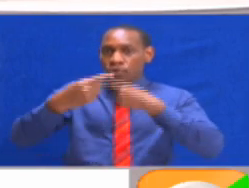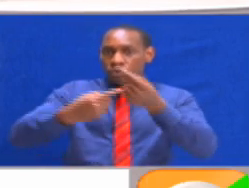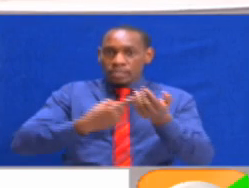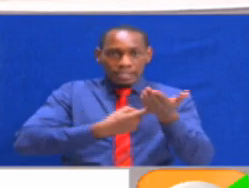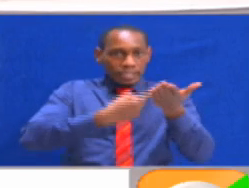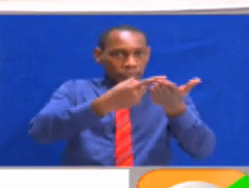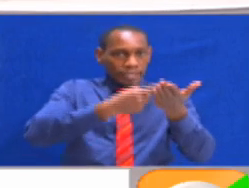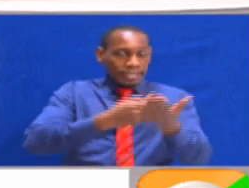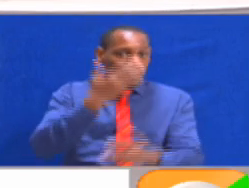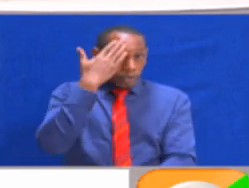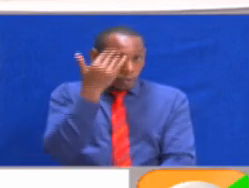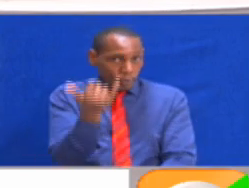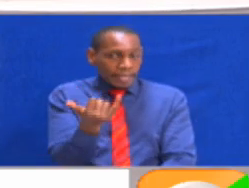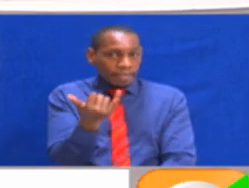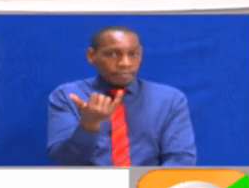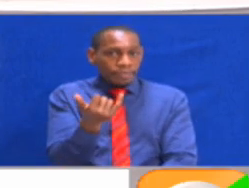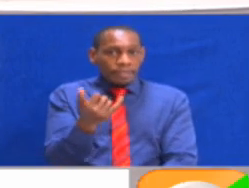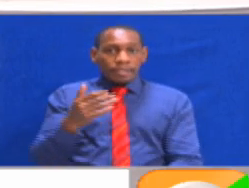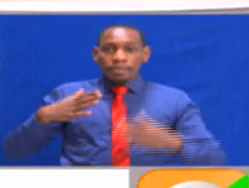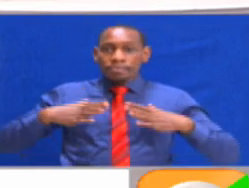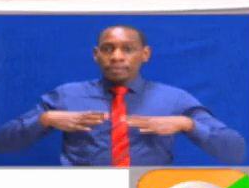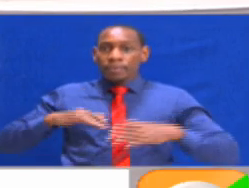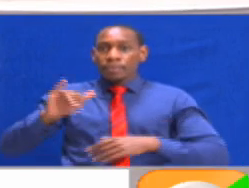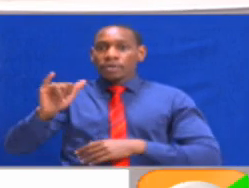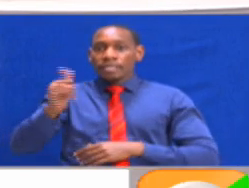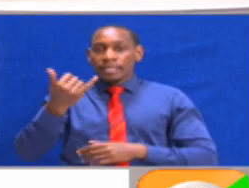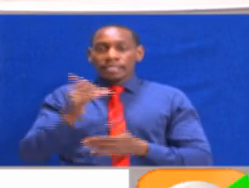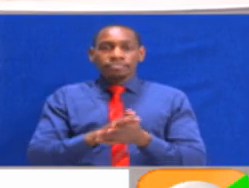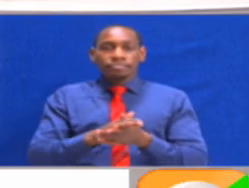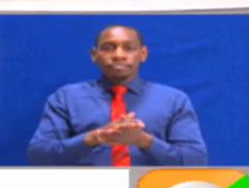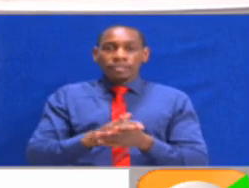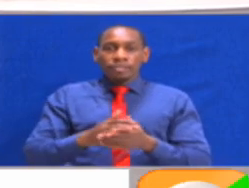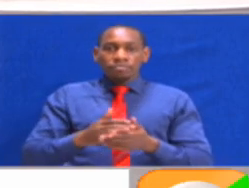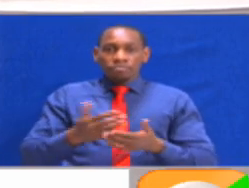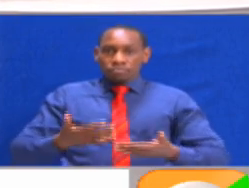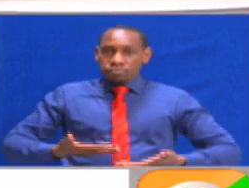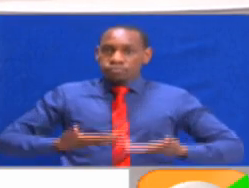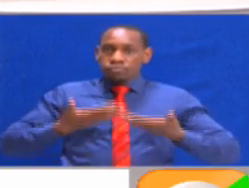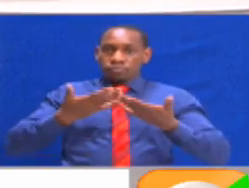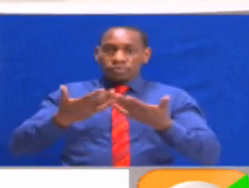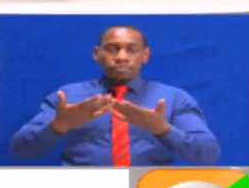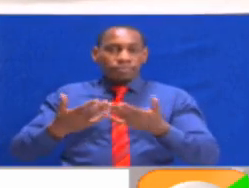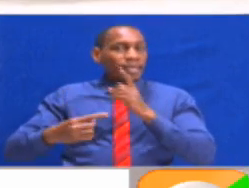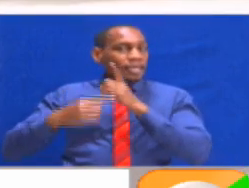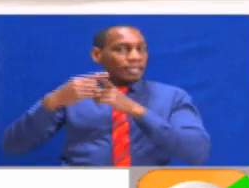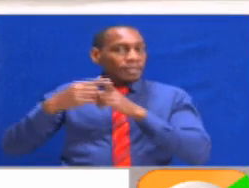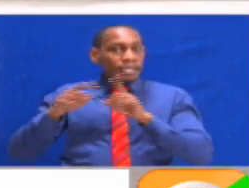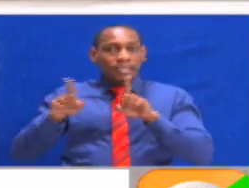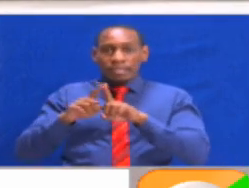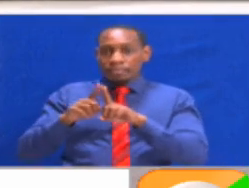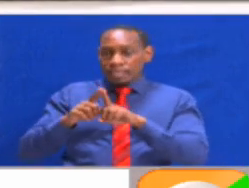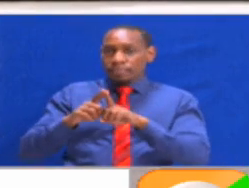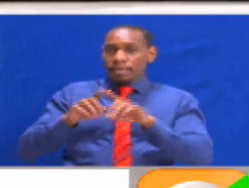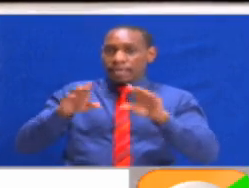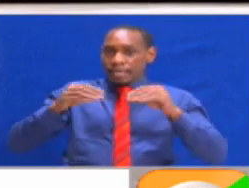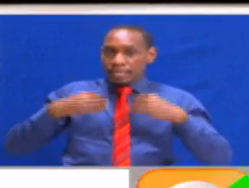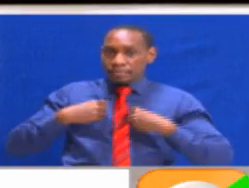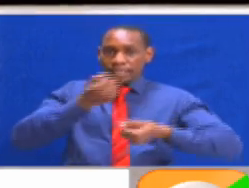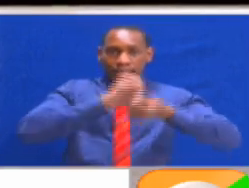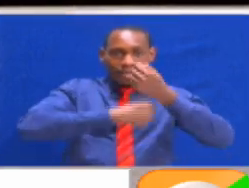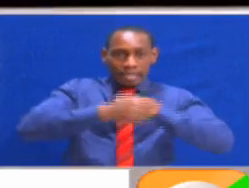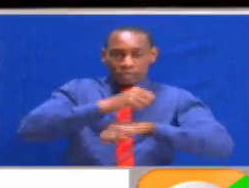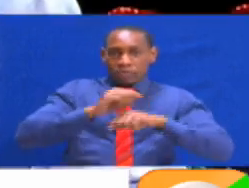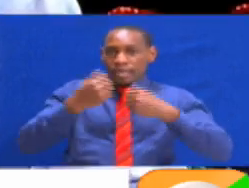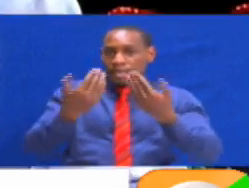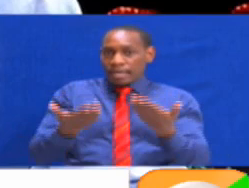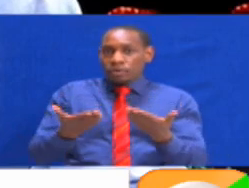because they spoke about their experiences there and how they perceive even the measures taken in the aftermath